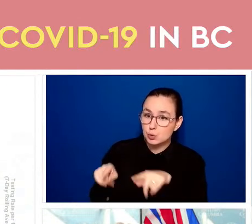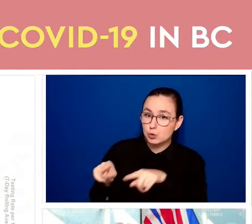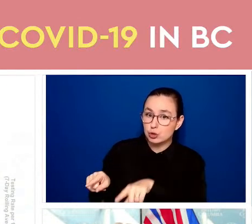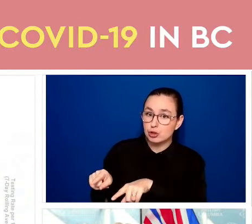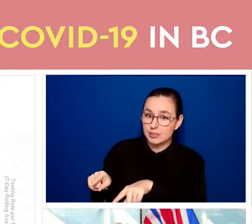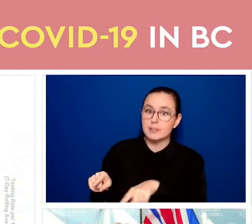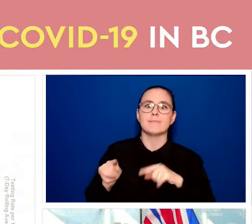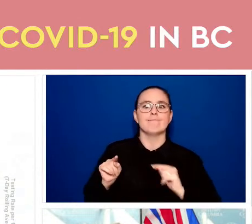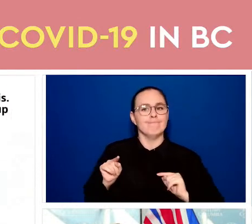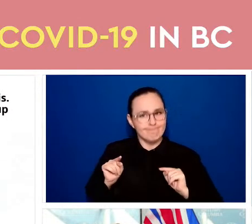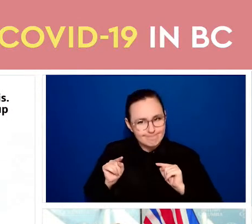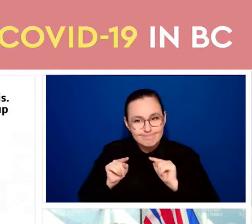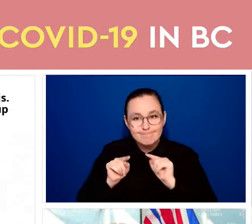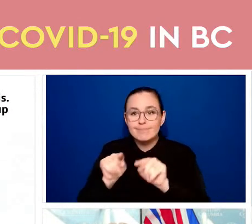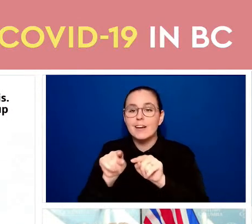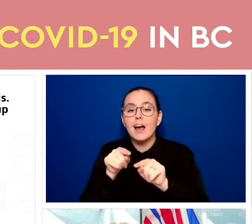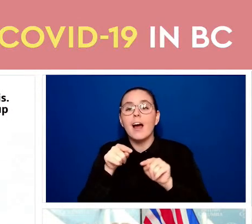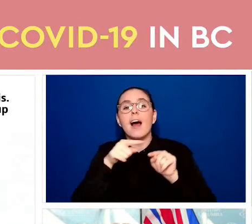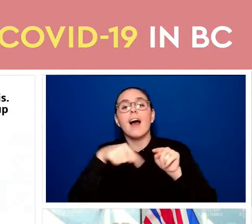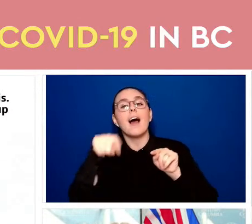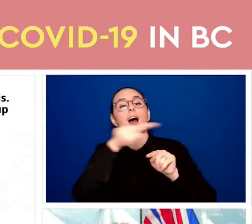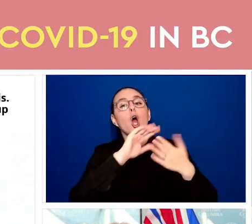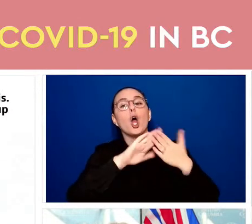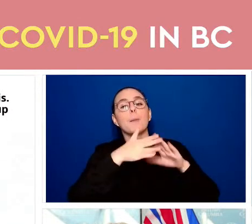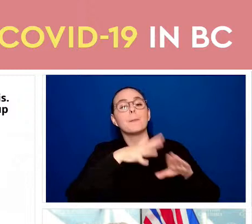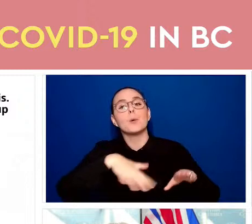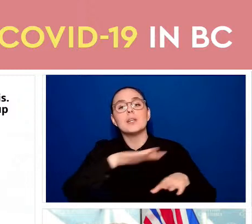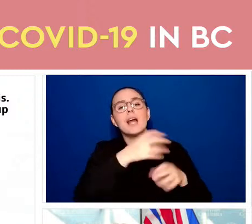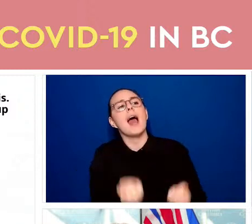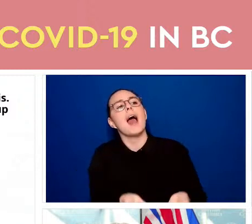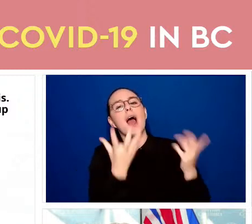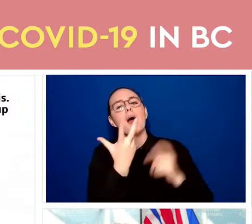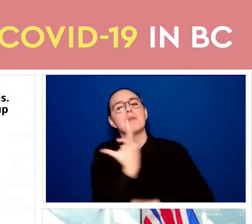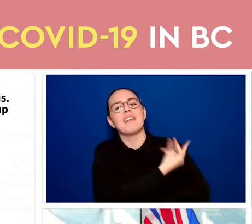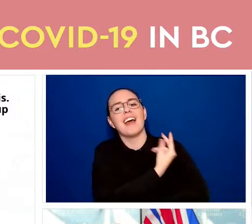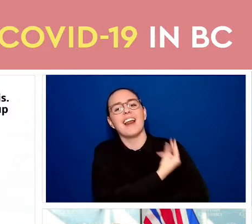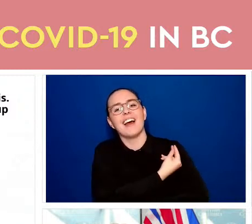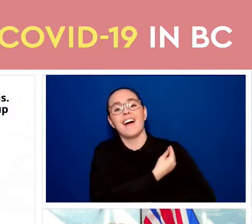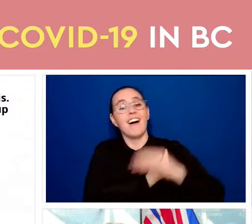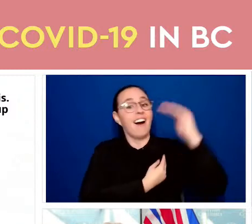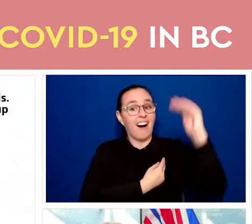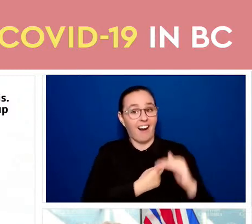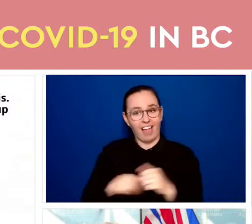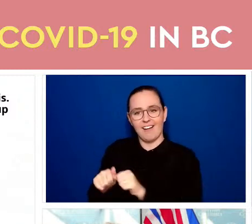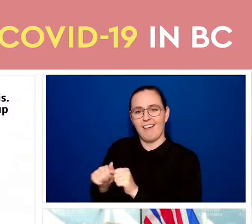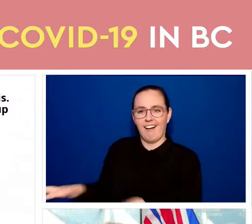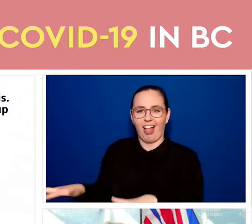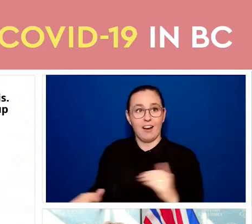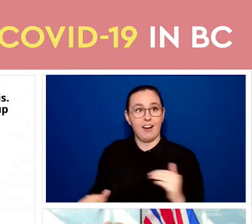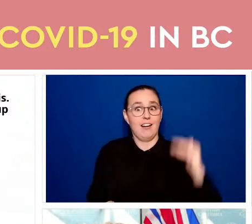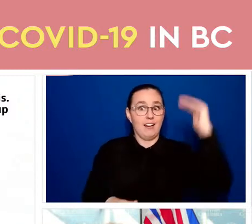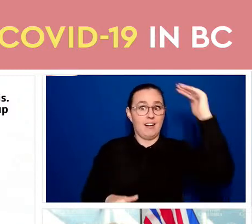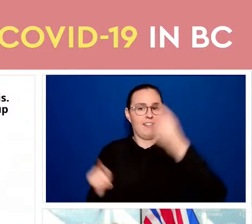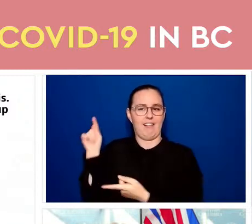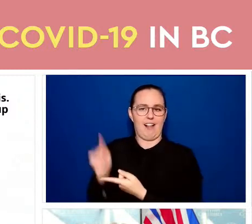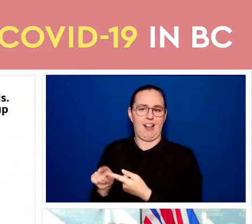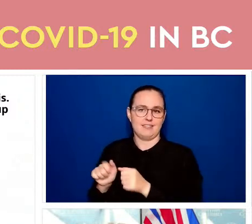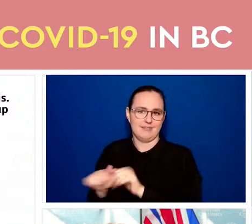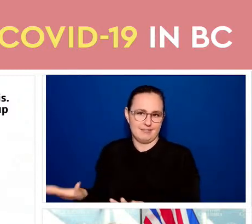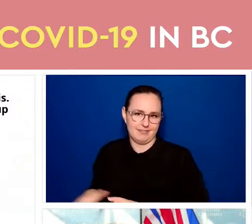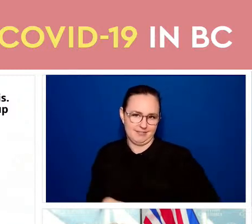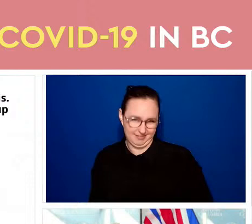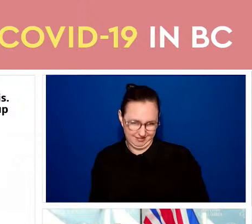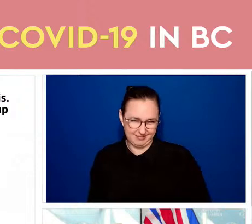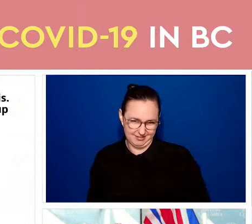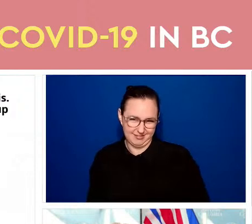of vaccination that we're seeing in the community. But it is important for us to continue to watch this and to pay attention to make sure that